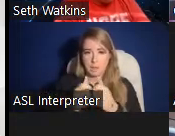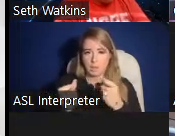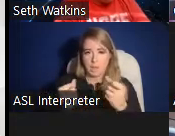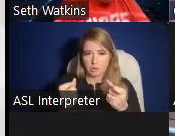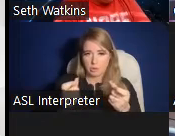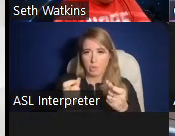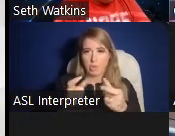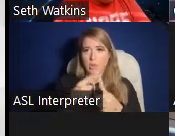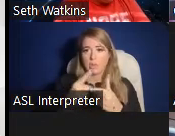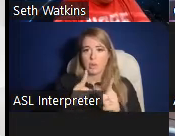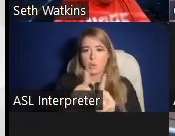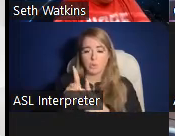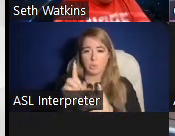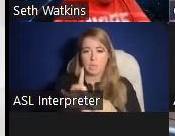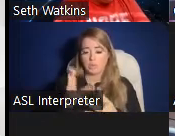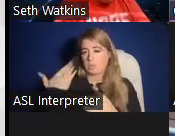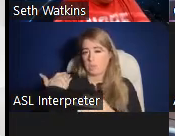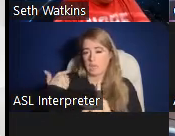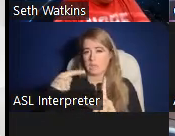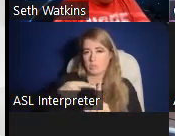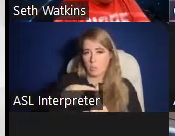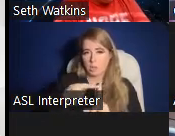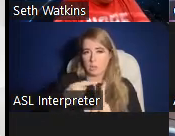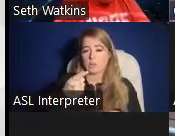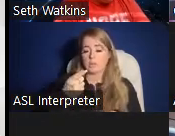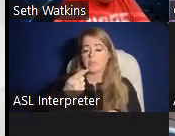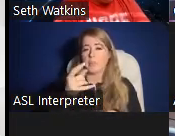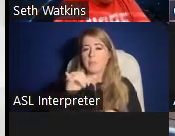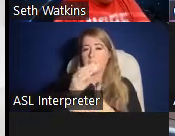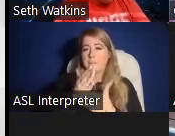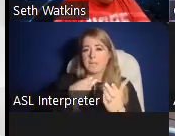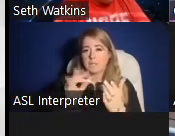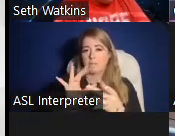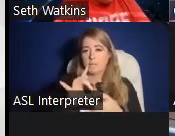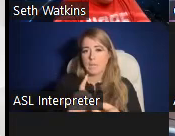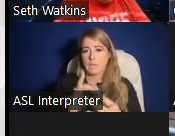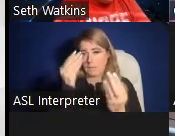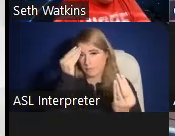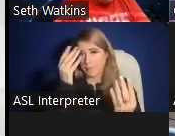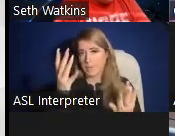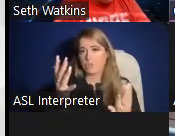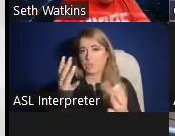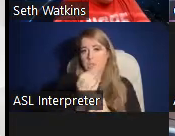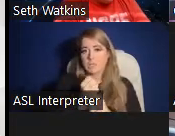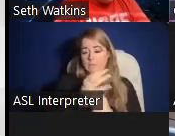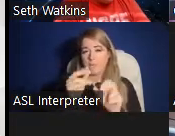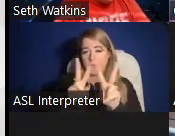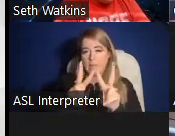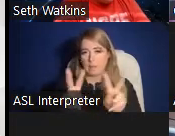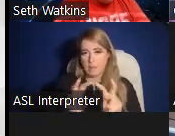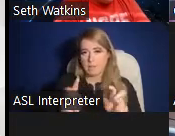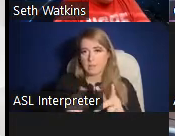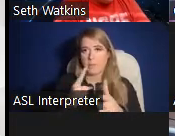to your last point, I think that piece of actually connecting information that's received and analyzed and